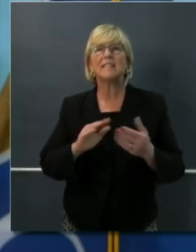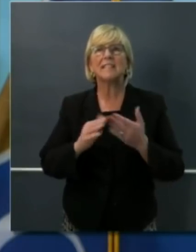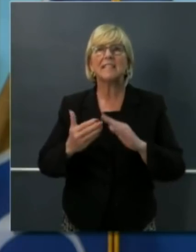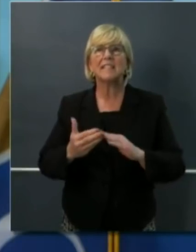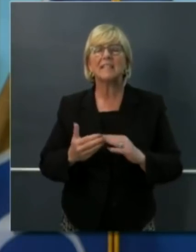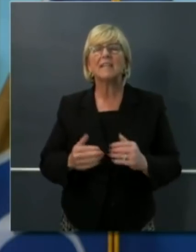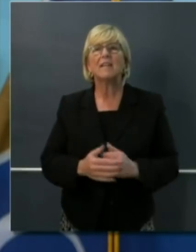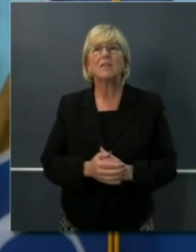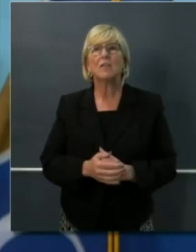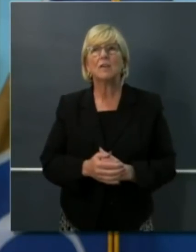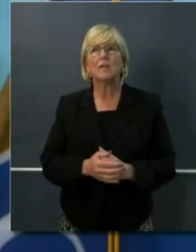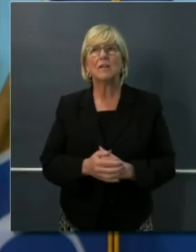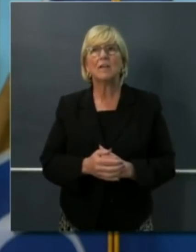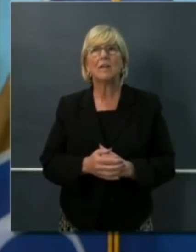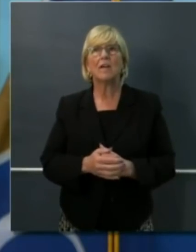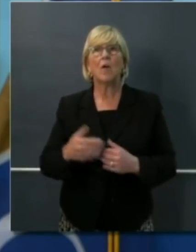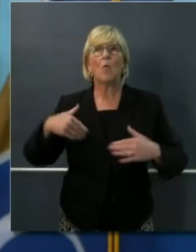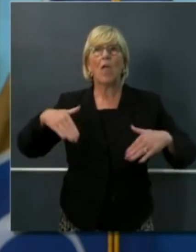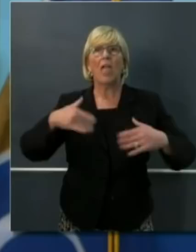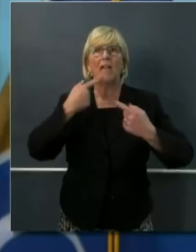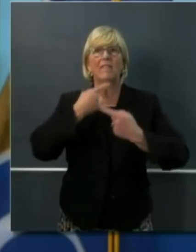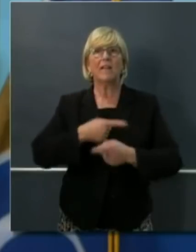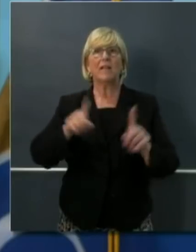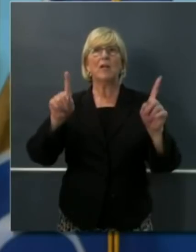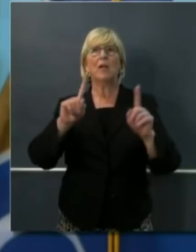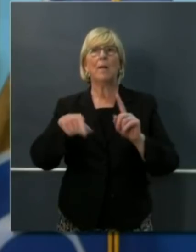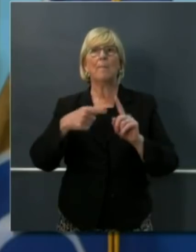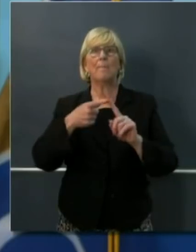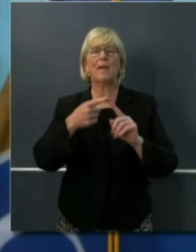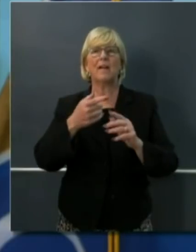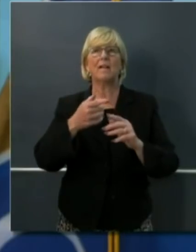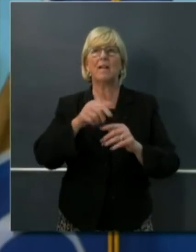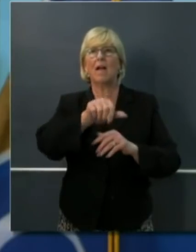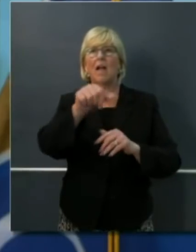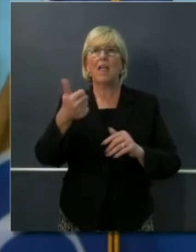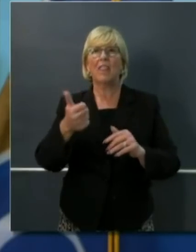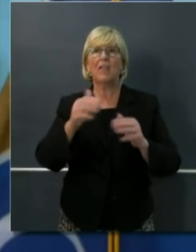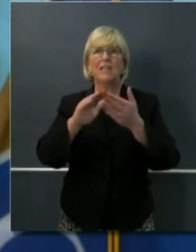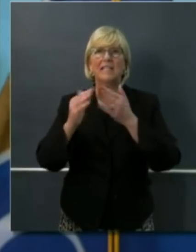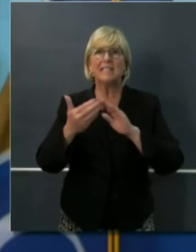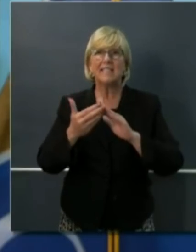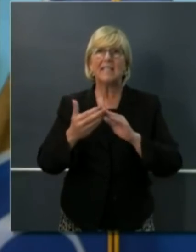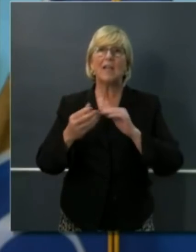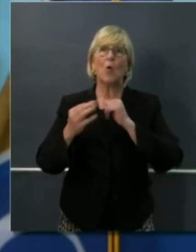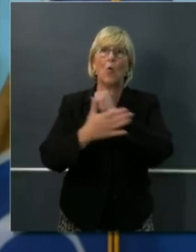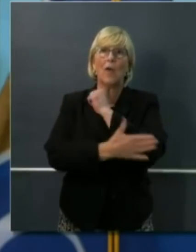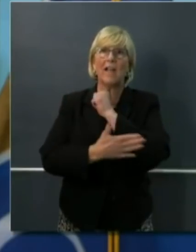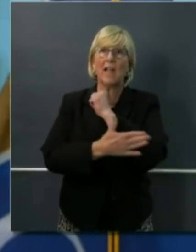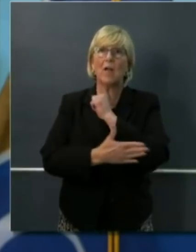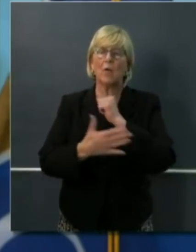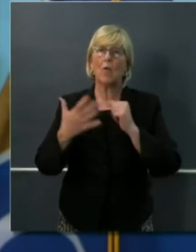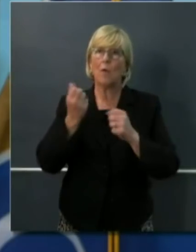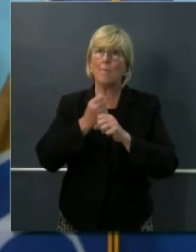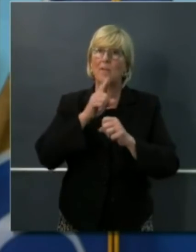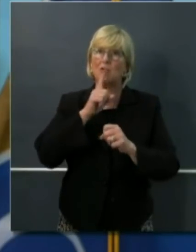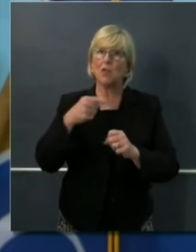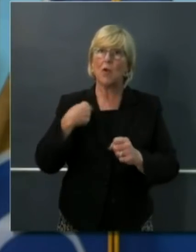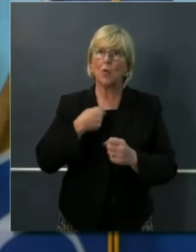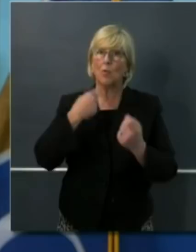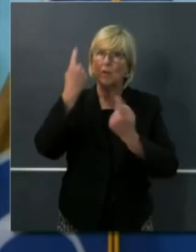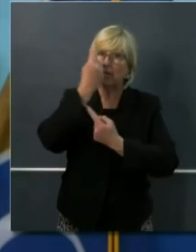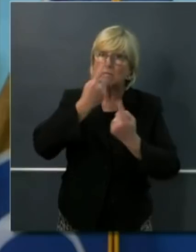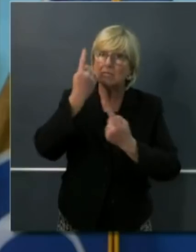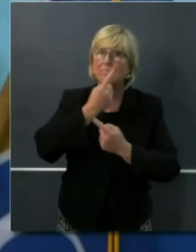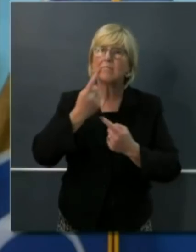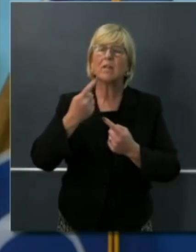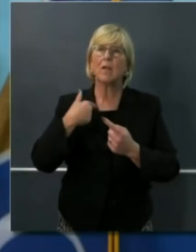haven't been made public yet about cities and counties that just want to make sure that we're being thoughtful, that we're rowing